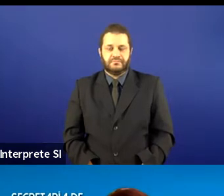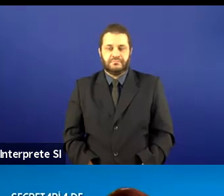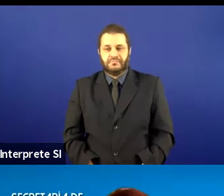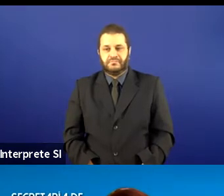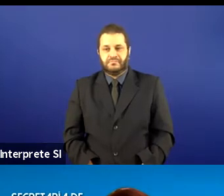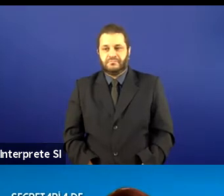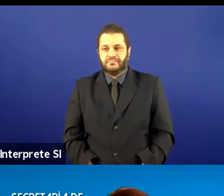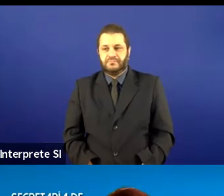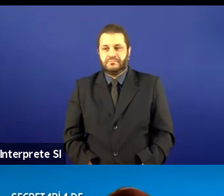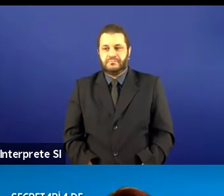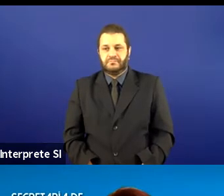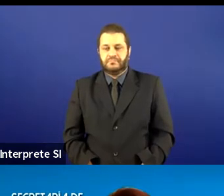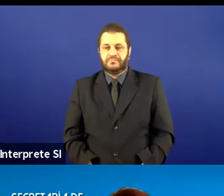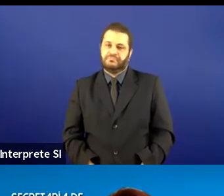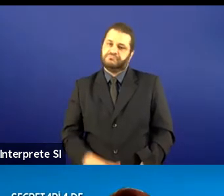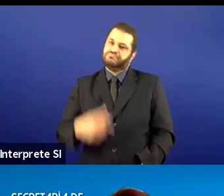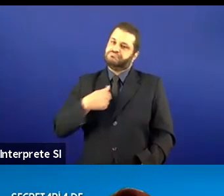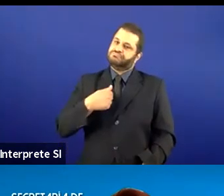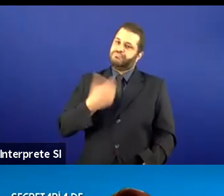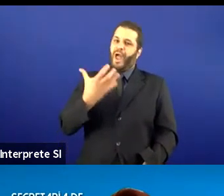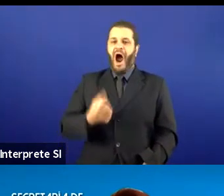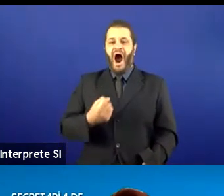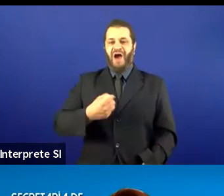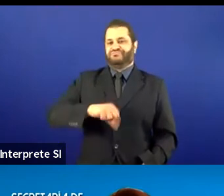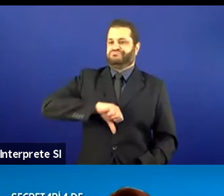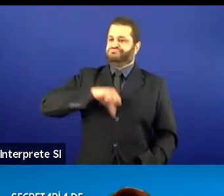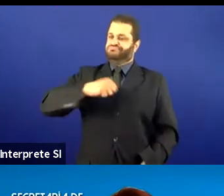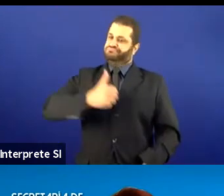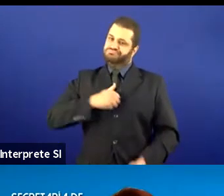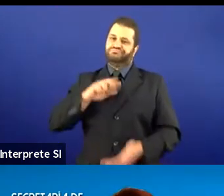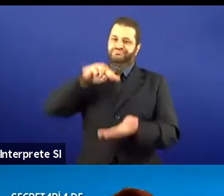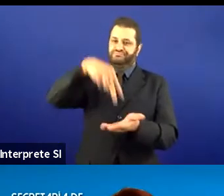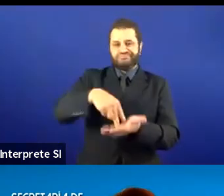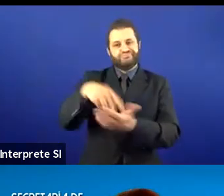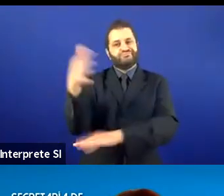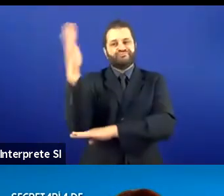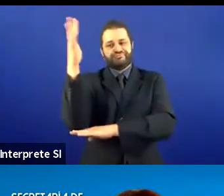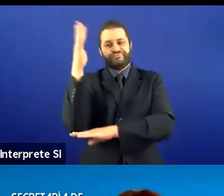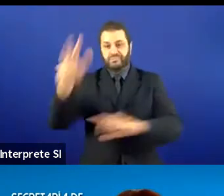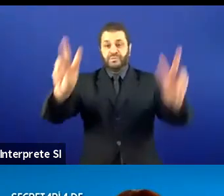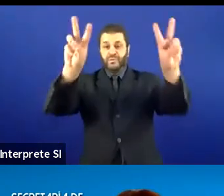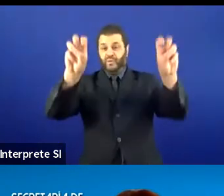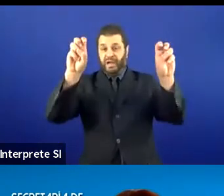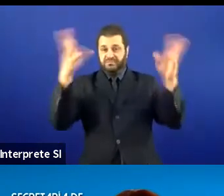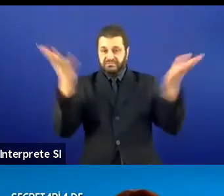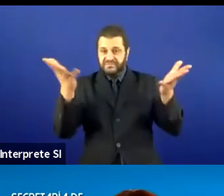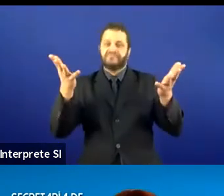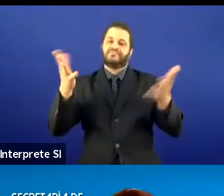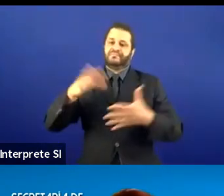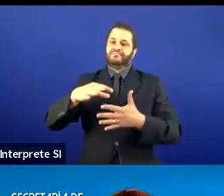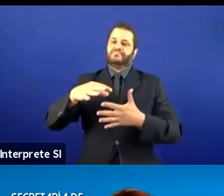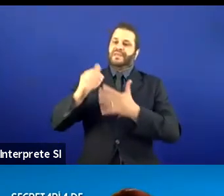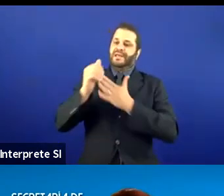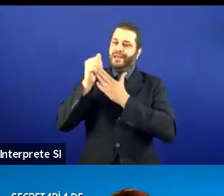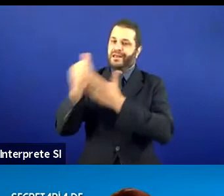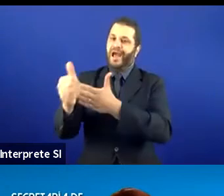estar en este panel, sobre todo en este panel y en el panel de liderazgos feministas. Es